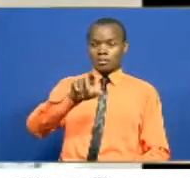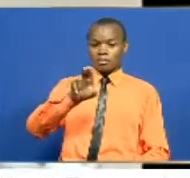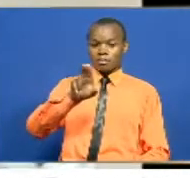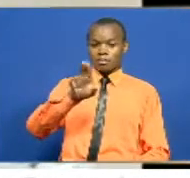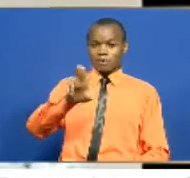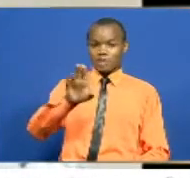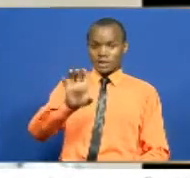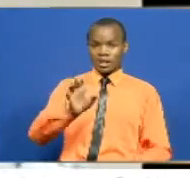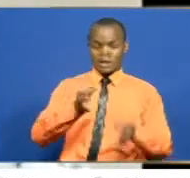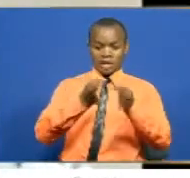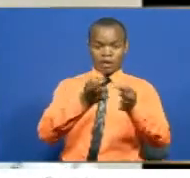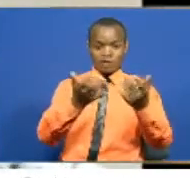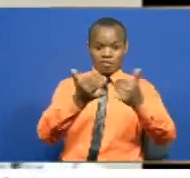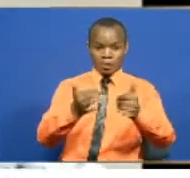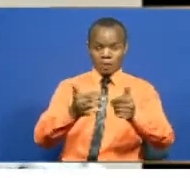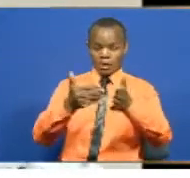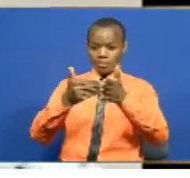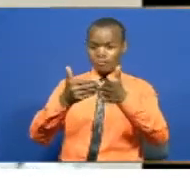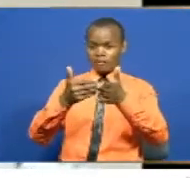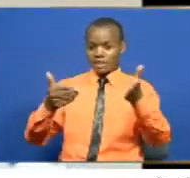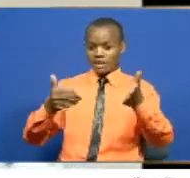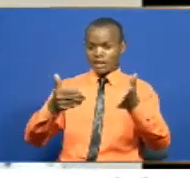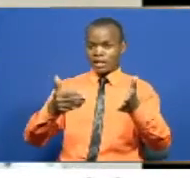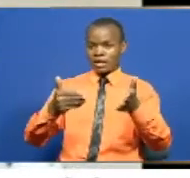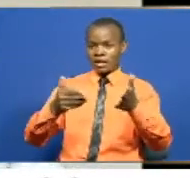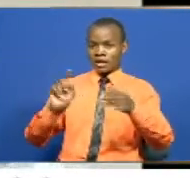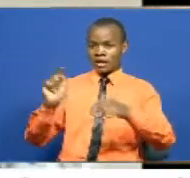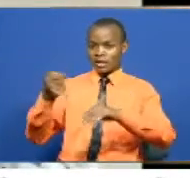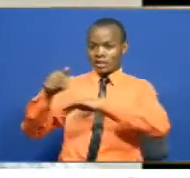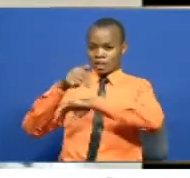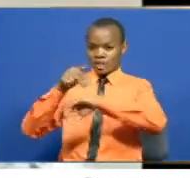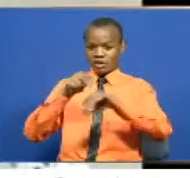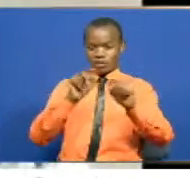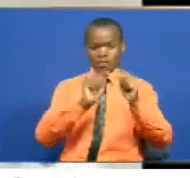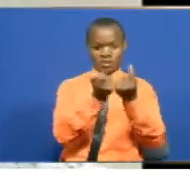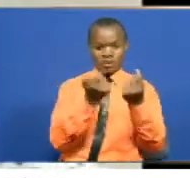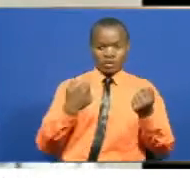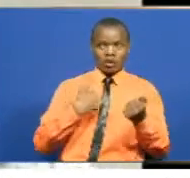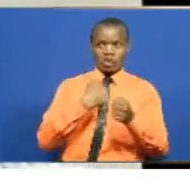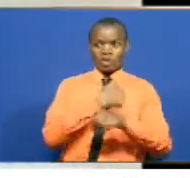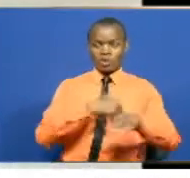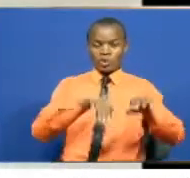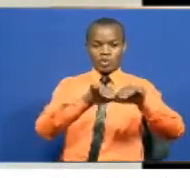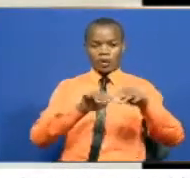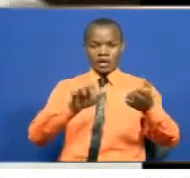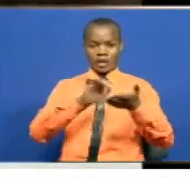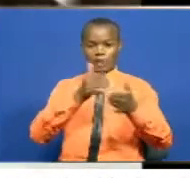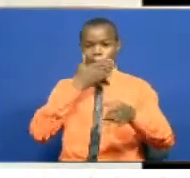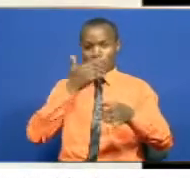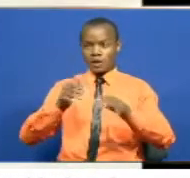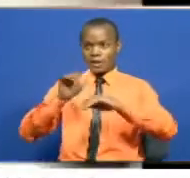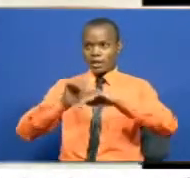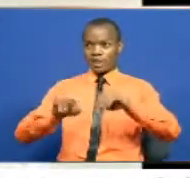that Kenya national team. So we went for that game that we are better than Kenya,